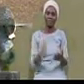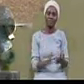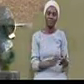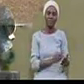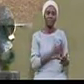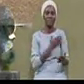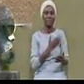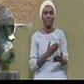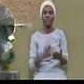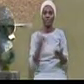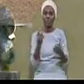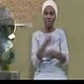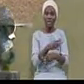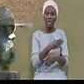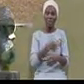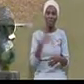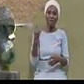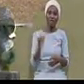save.